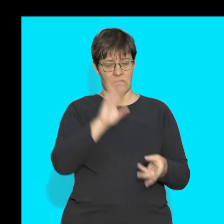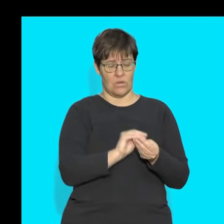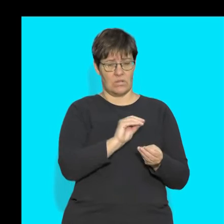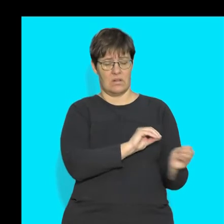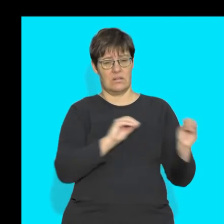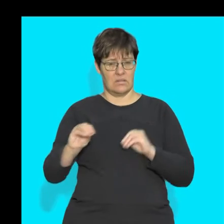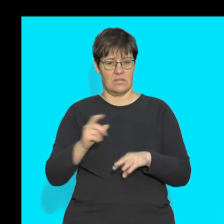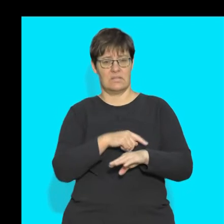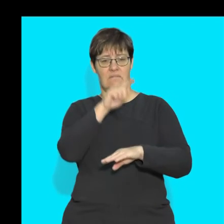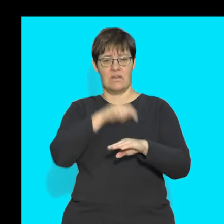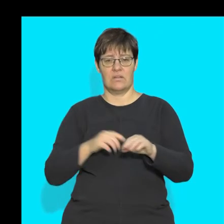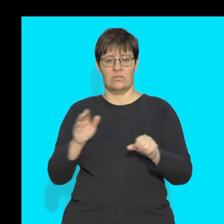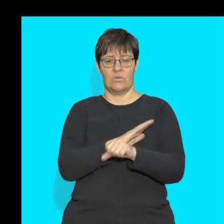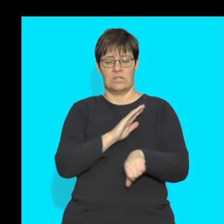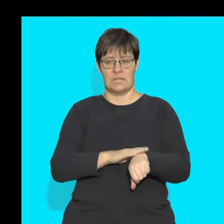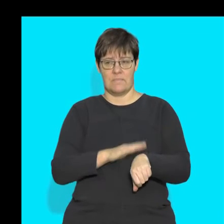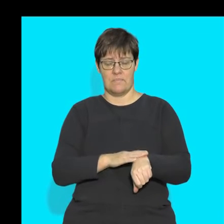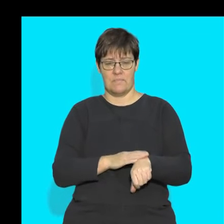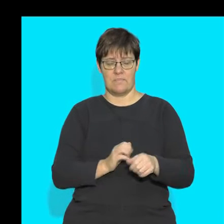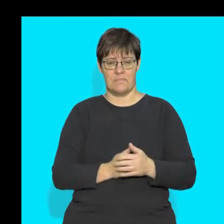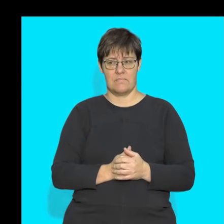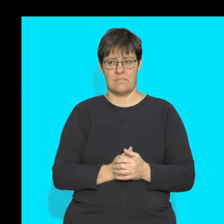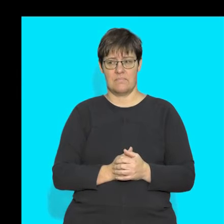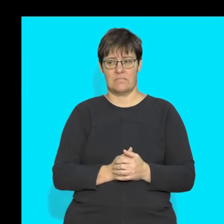by my total time. So if we look at it, it's